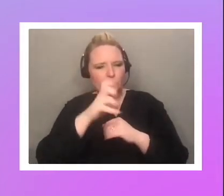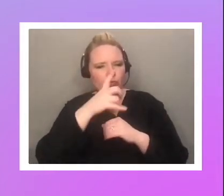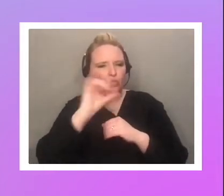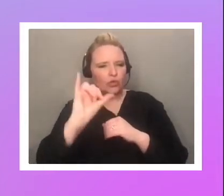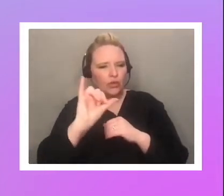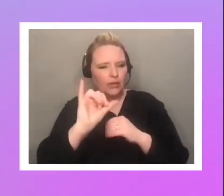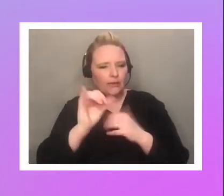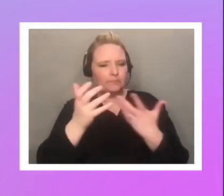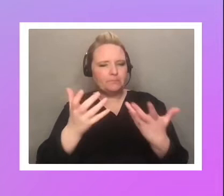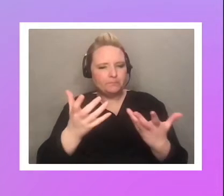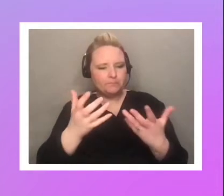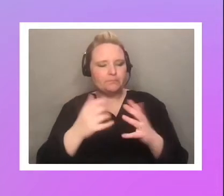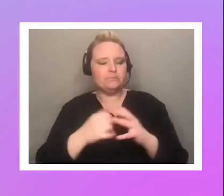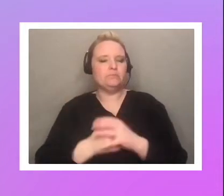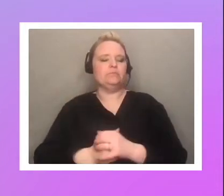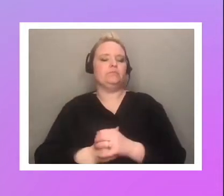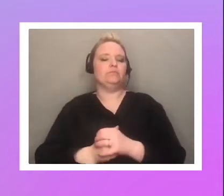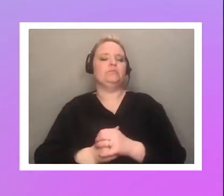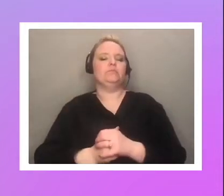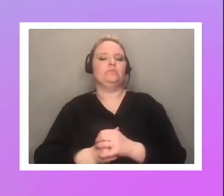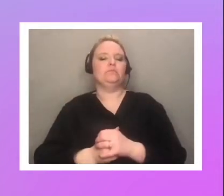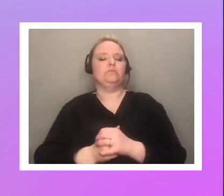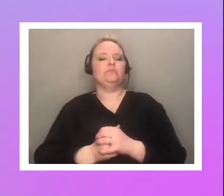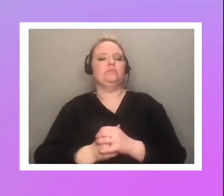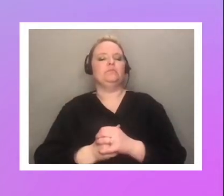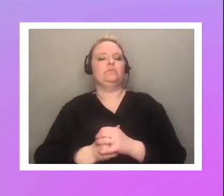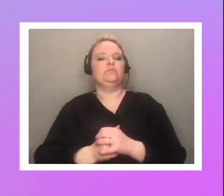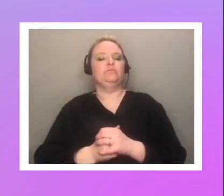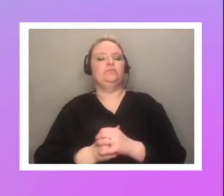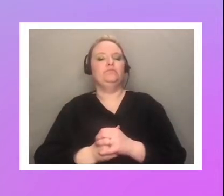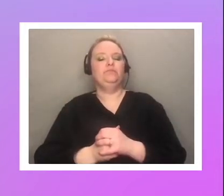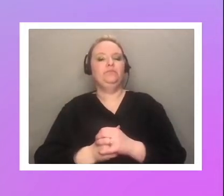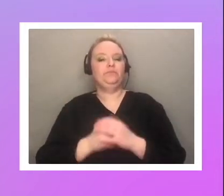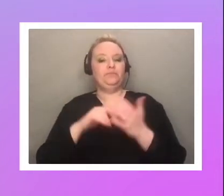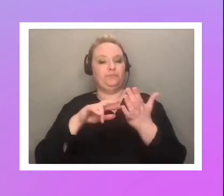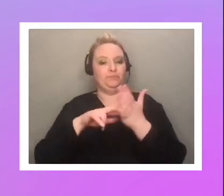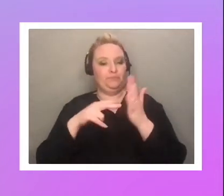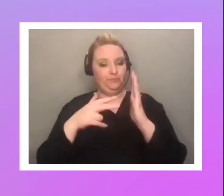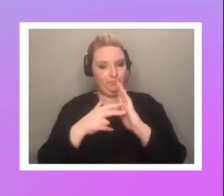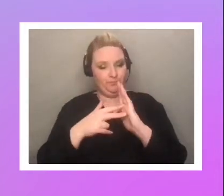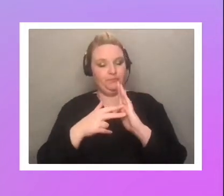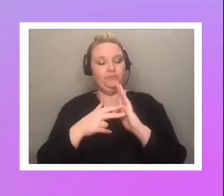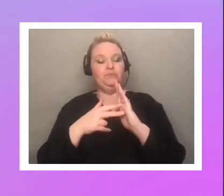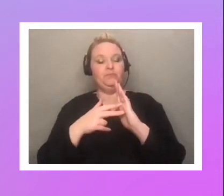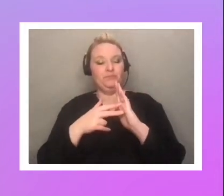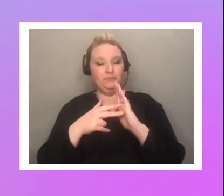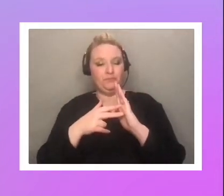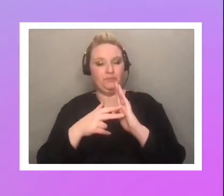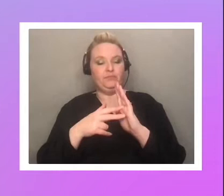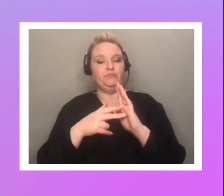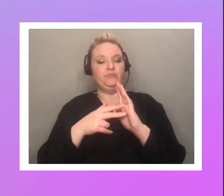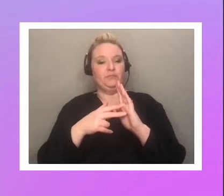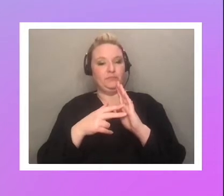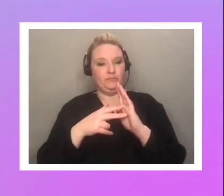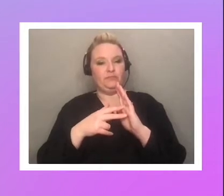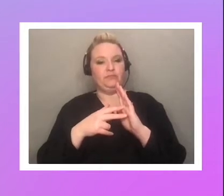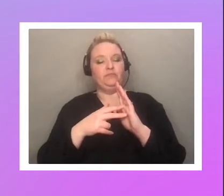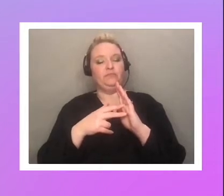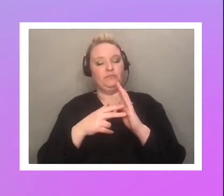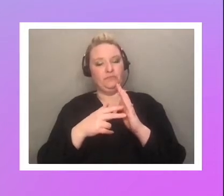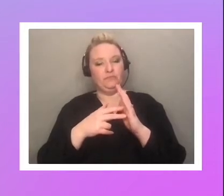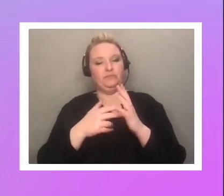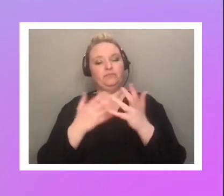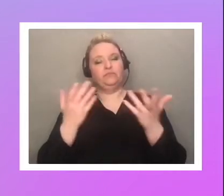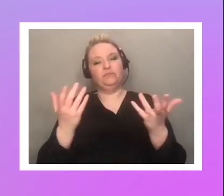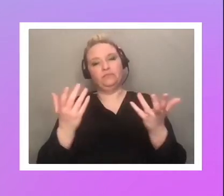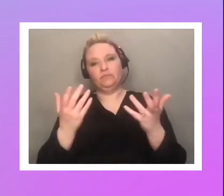feature or part of the application. So that means that you do need to make these kind of like, I guess